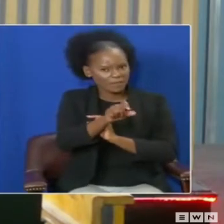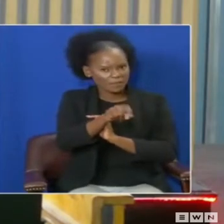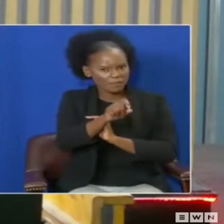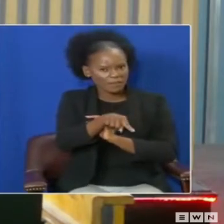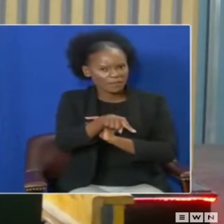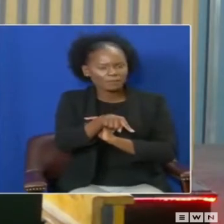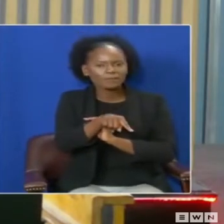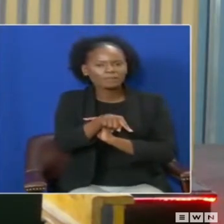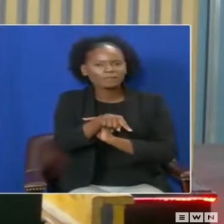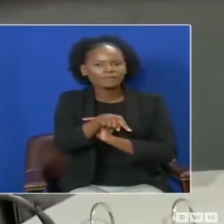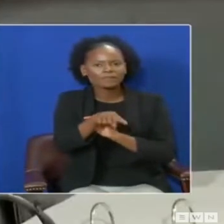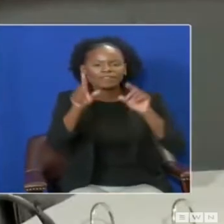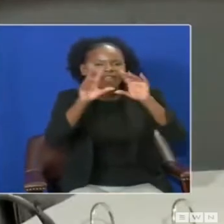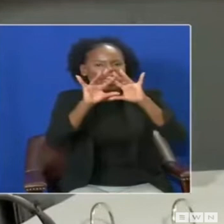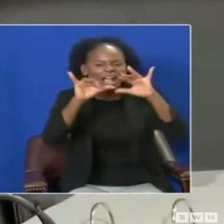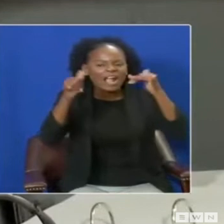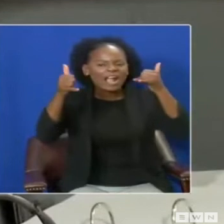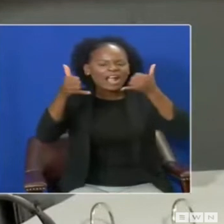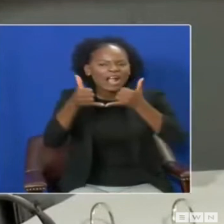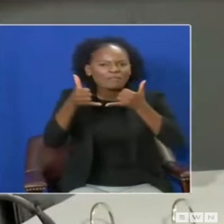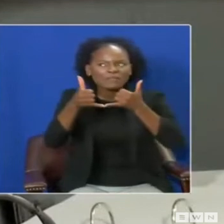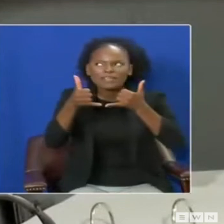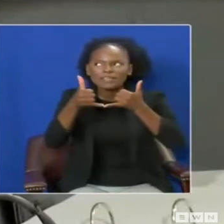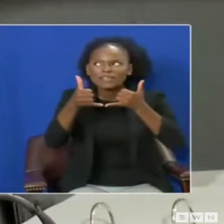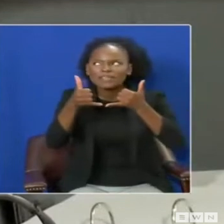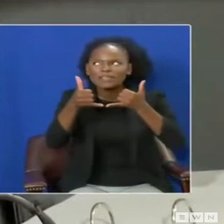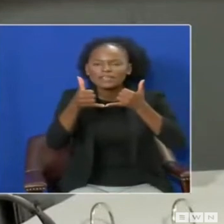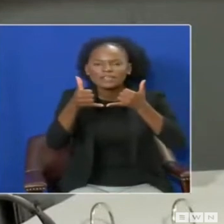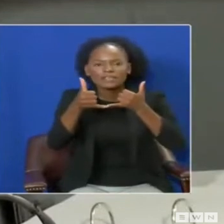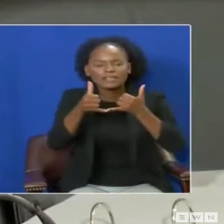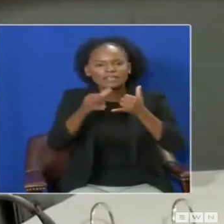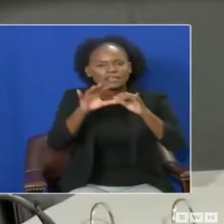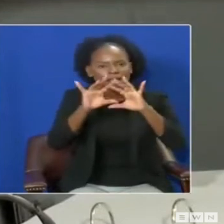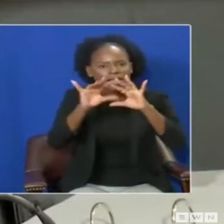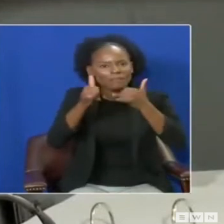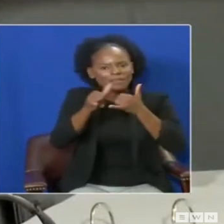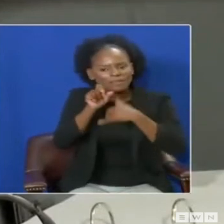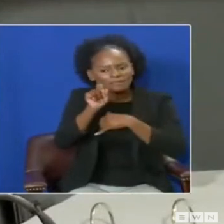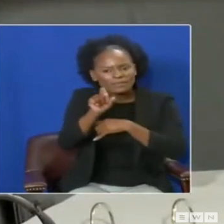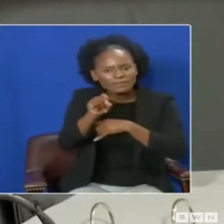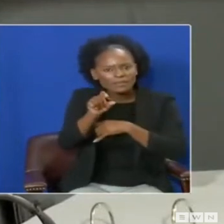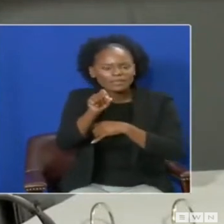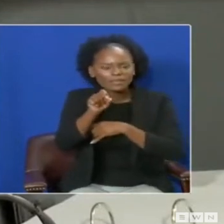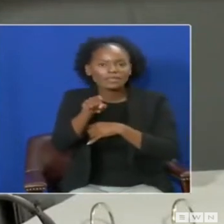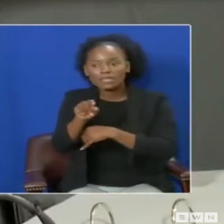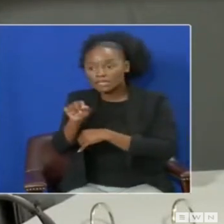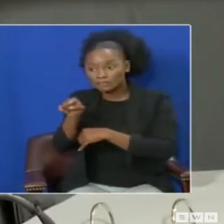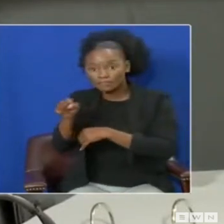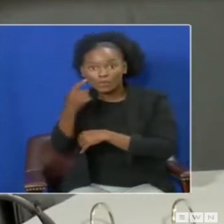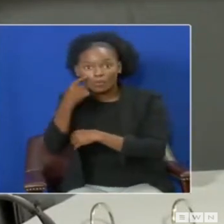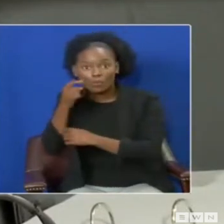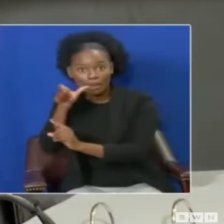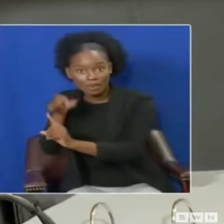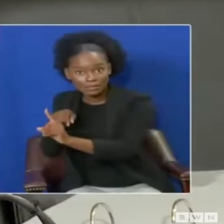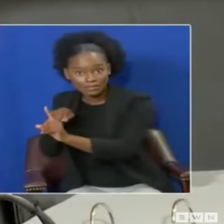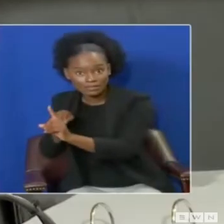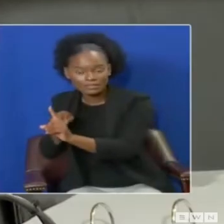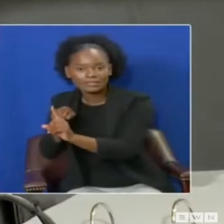There's a reference there to a company, Biz Tracers, where the witness says that's Mr.